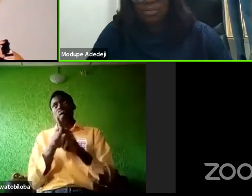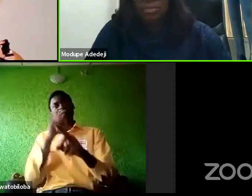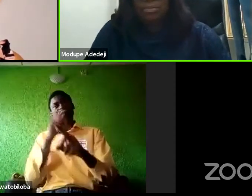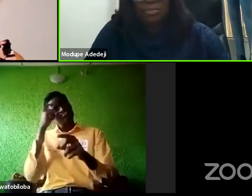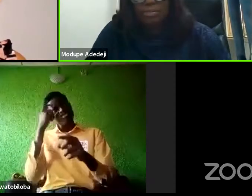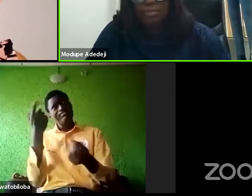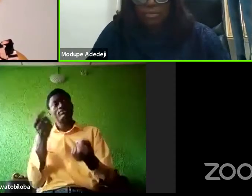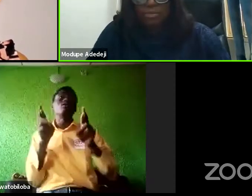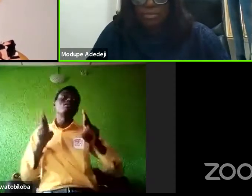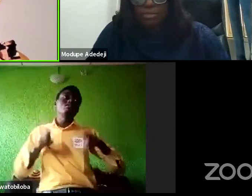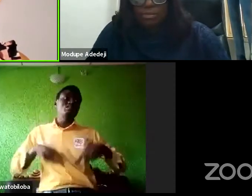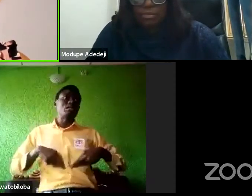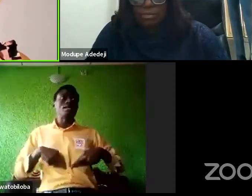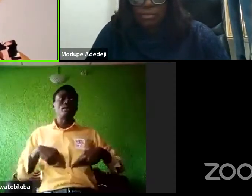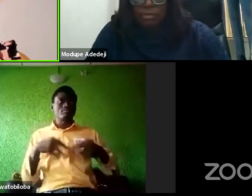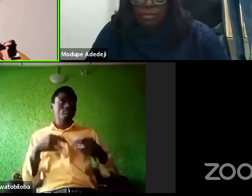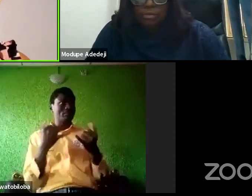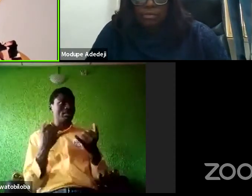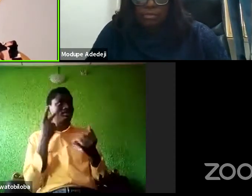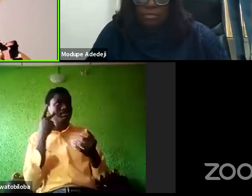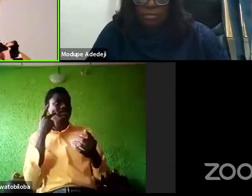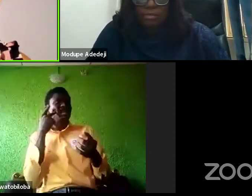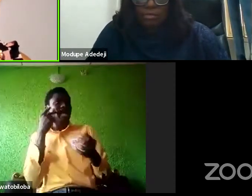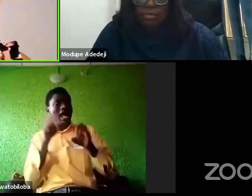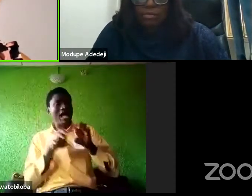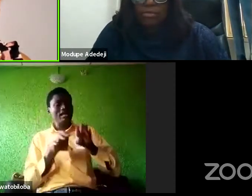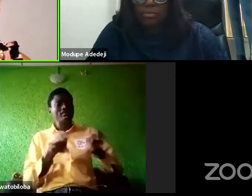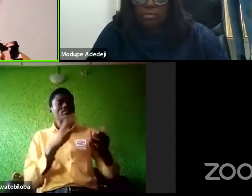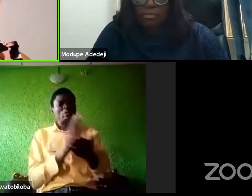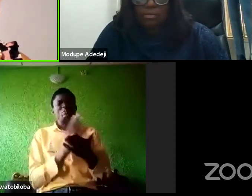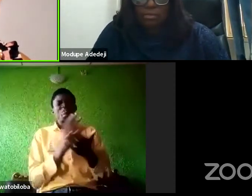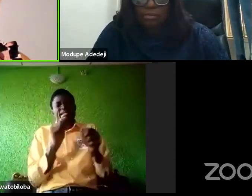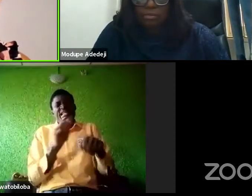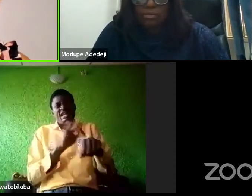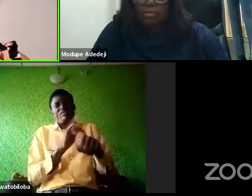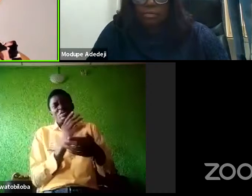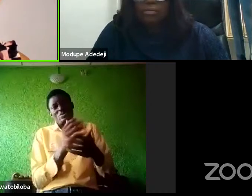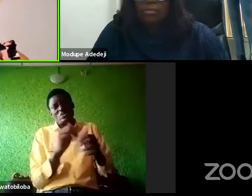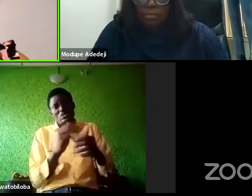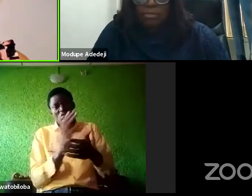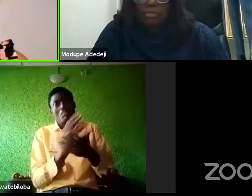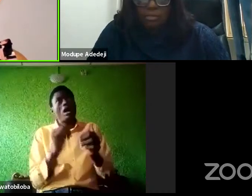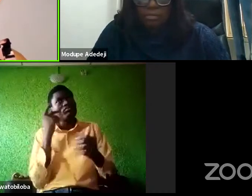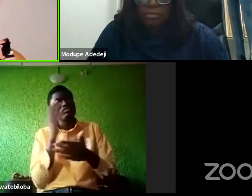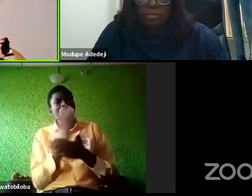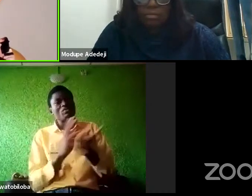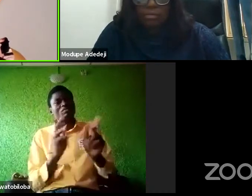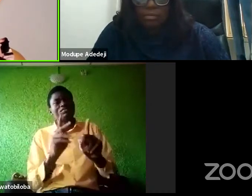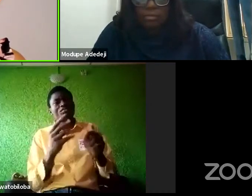issue. Okay, so Dr. Adedeji, when people have hot flushes or hot flashes, and